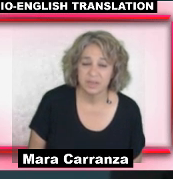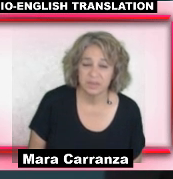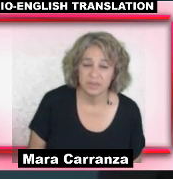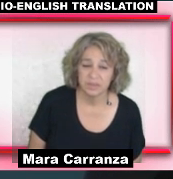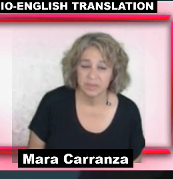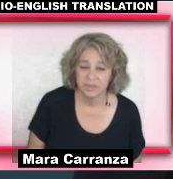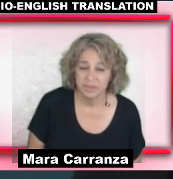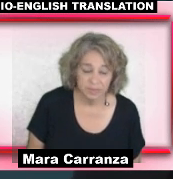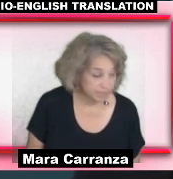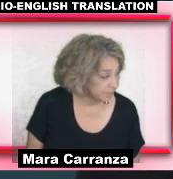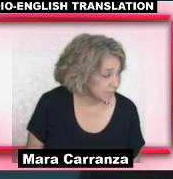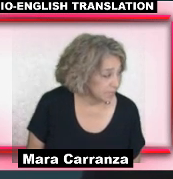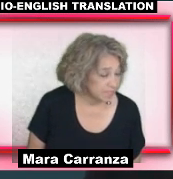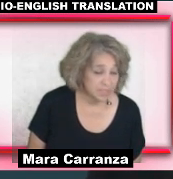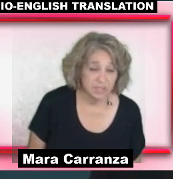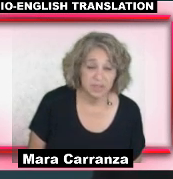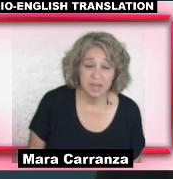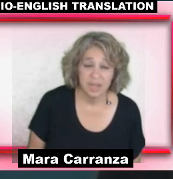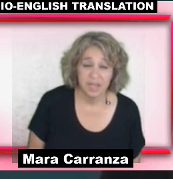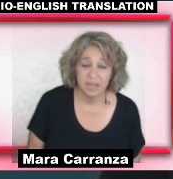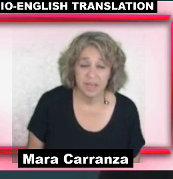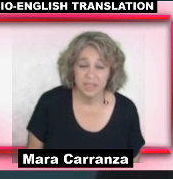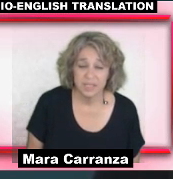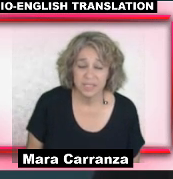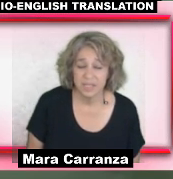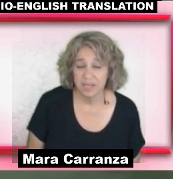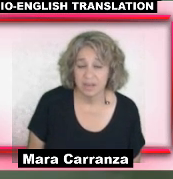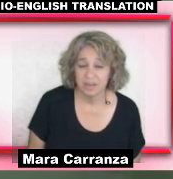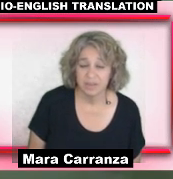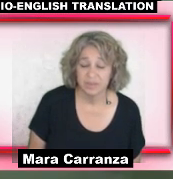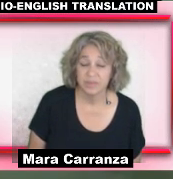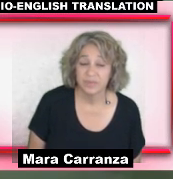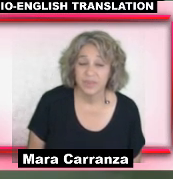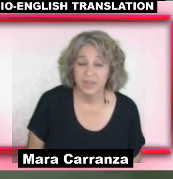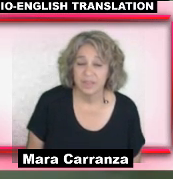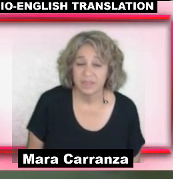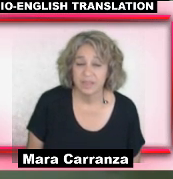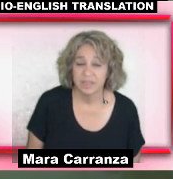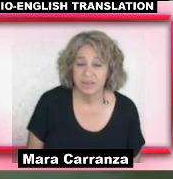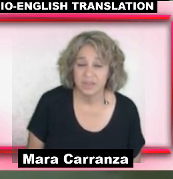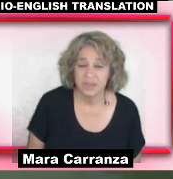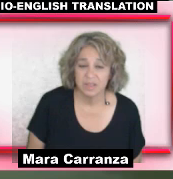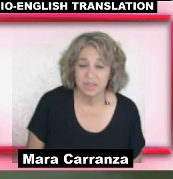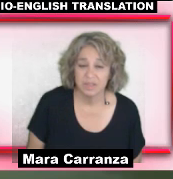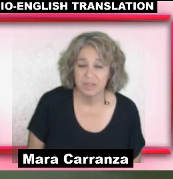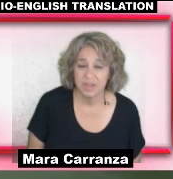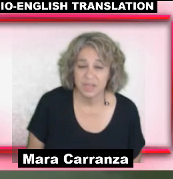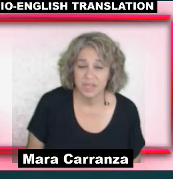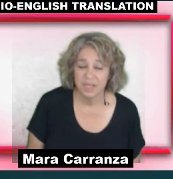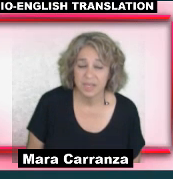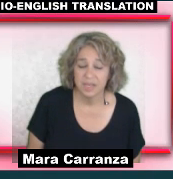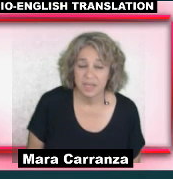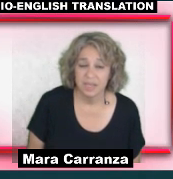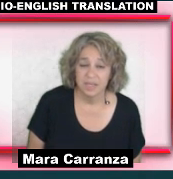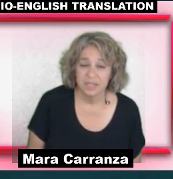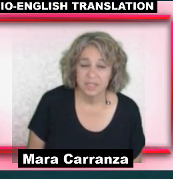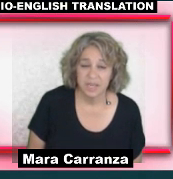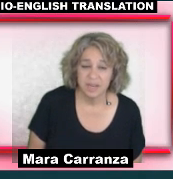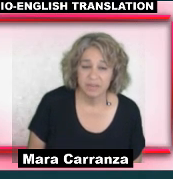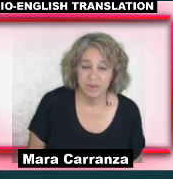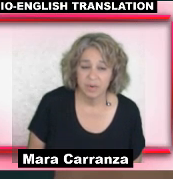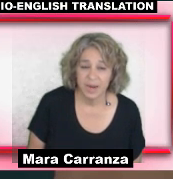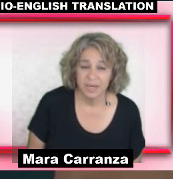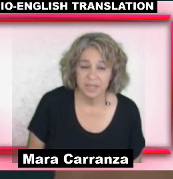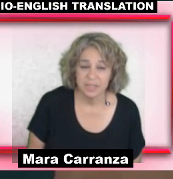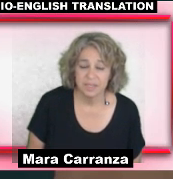to a la legalidad to existente, the existing law que haya un auténtico estado that de there's derecho, an authentic no de chueco, o de state